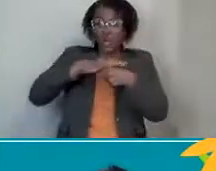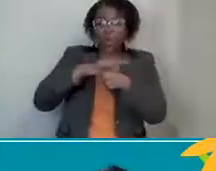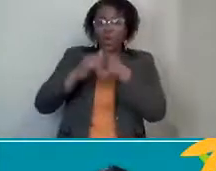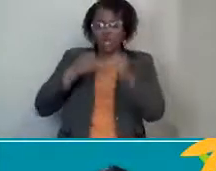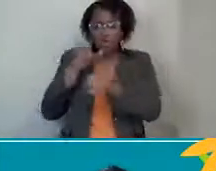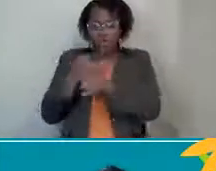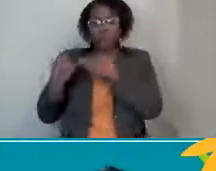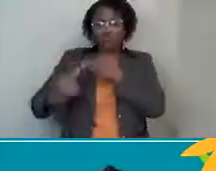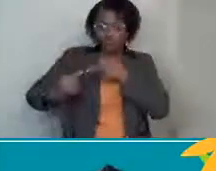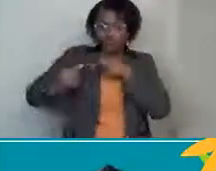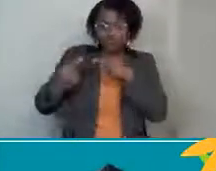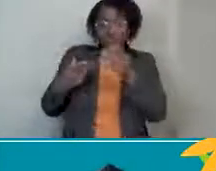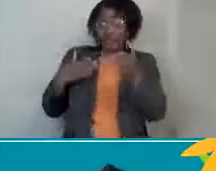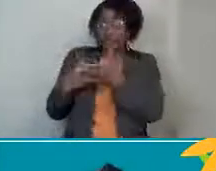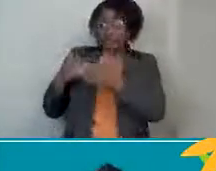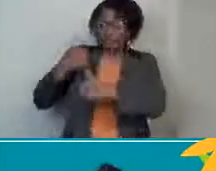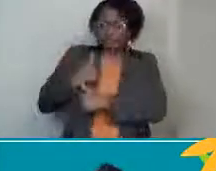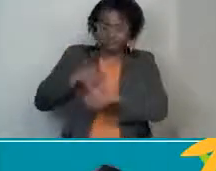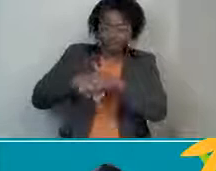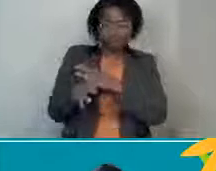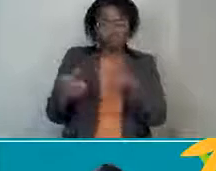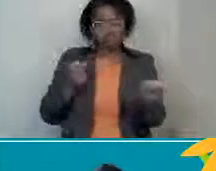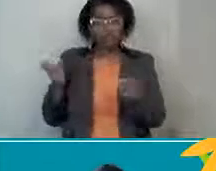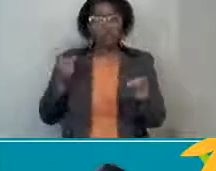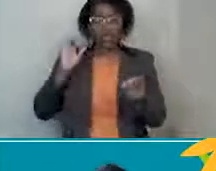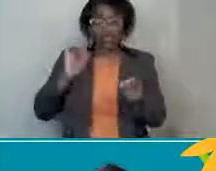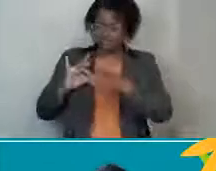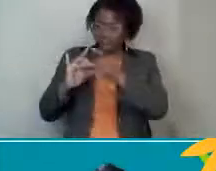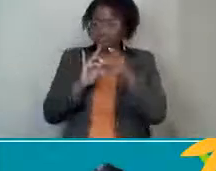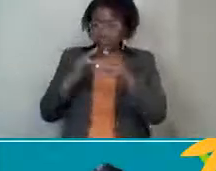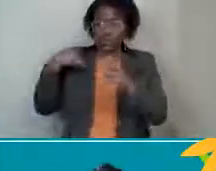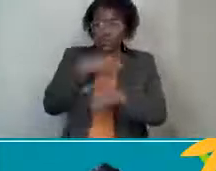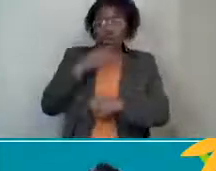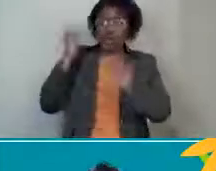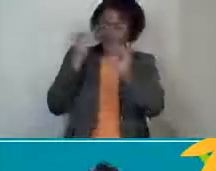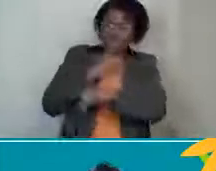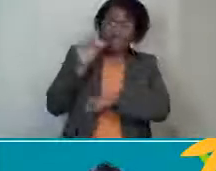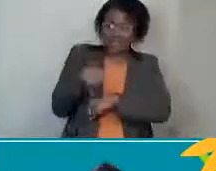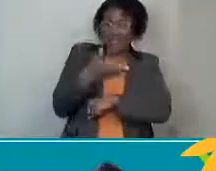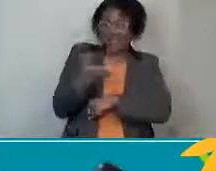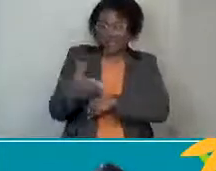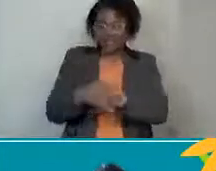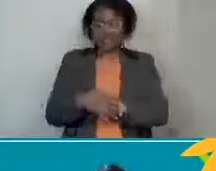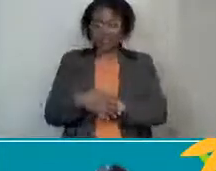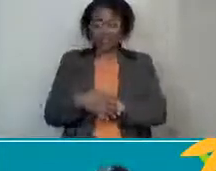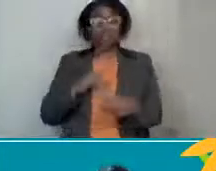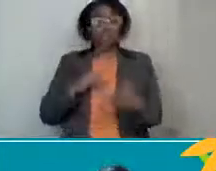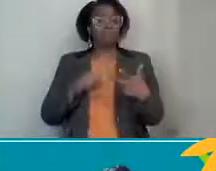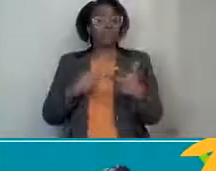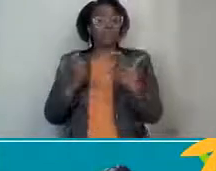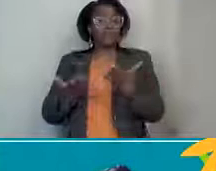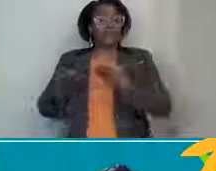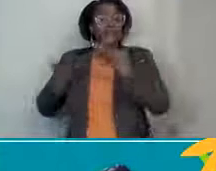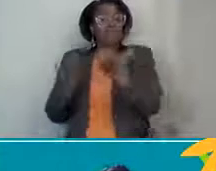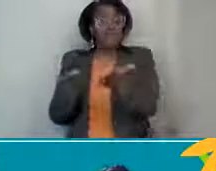struggles against militarism as interconnected. And lastly, it provides initial concrete recommendations